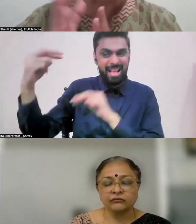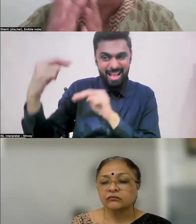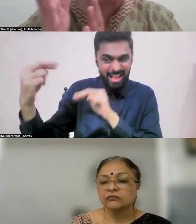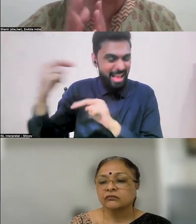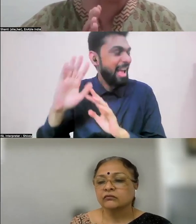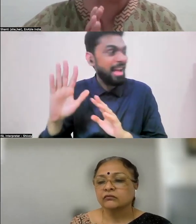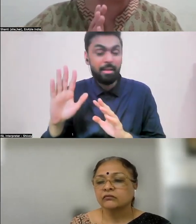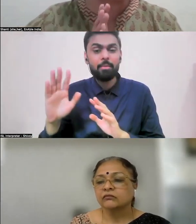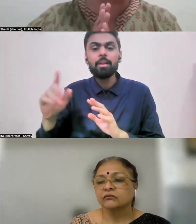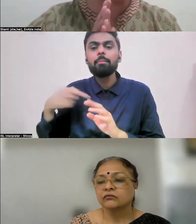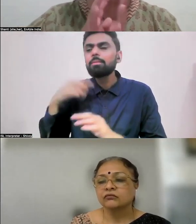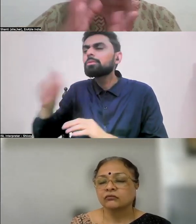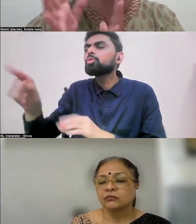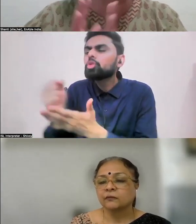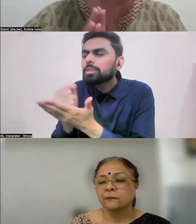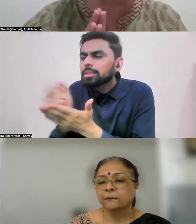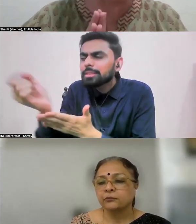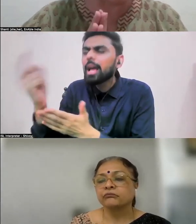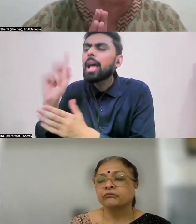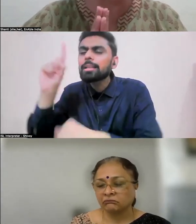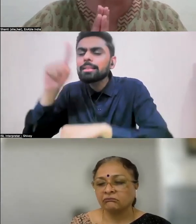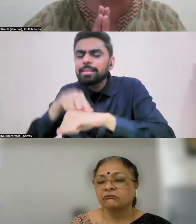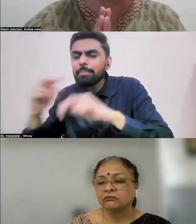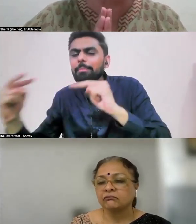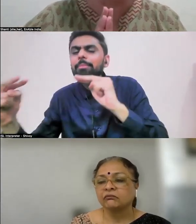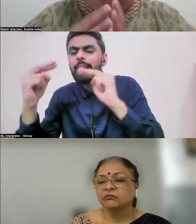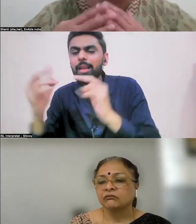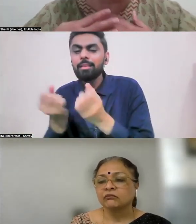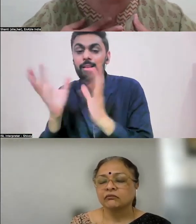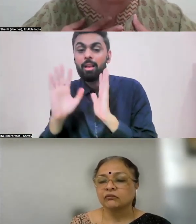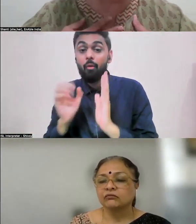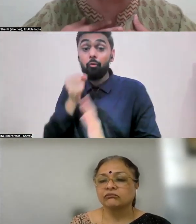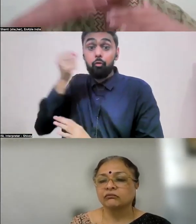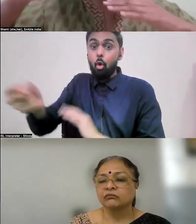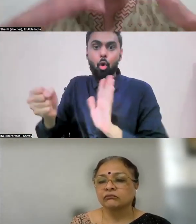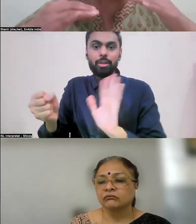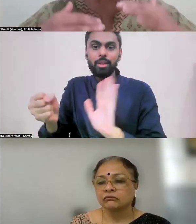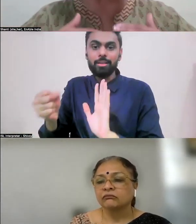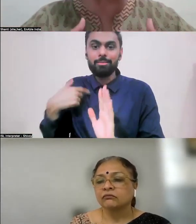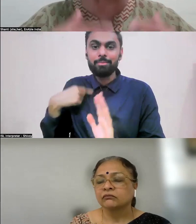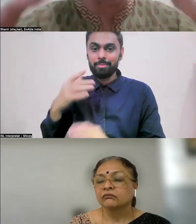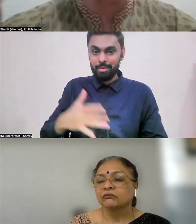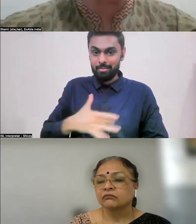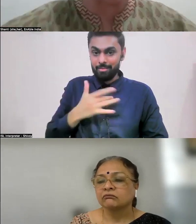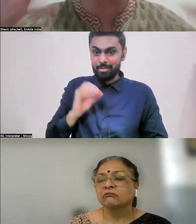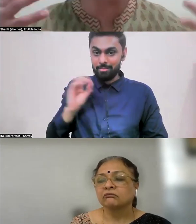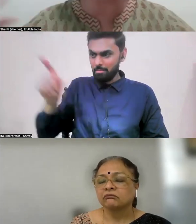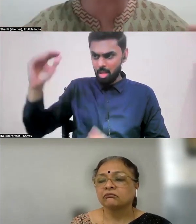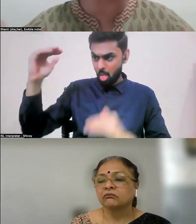them to try and make some amount of eye contact only for that reason, but not because, I'm